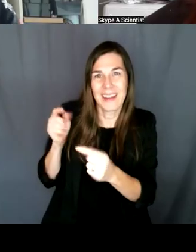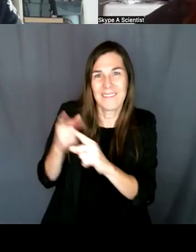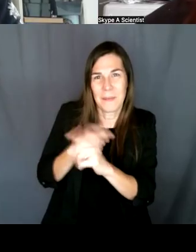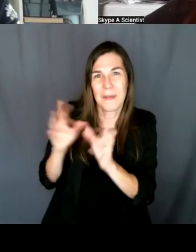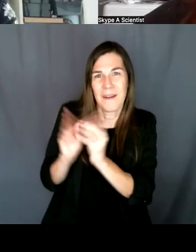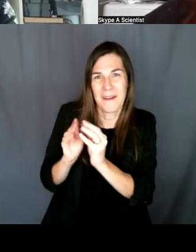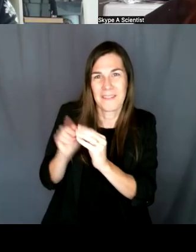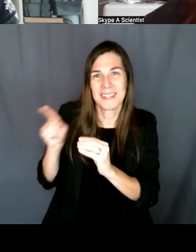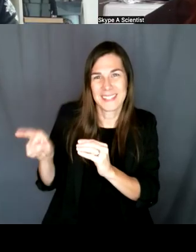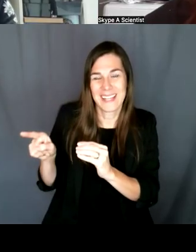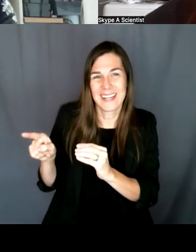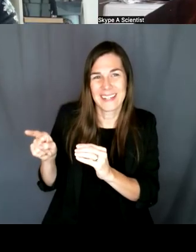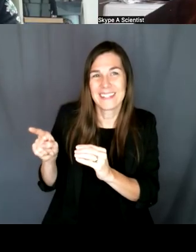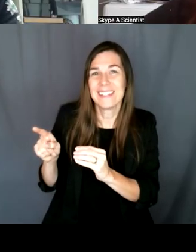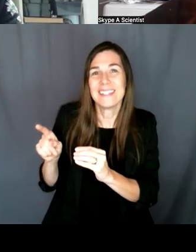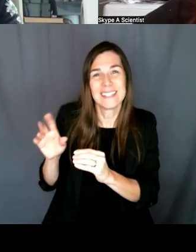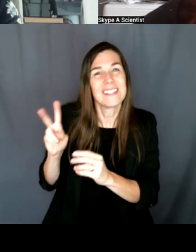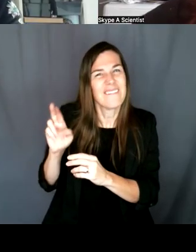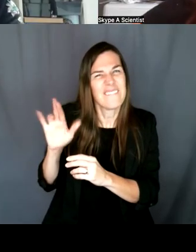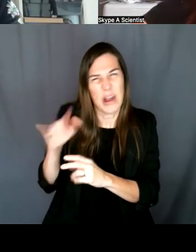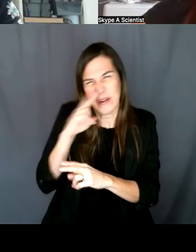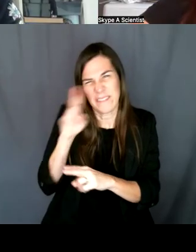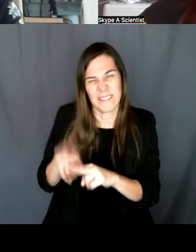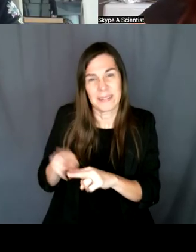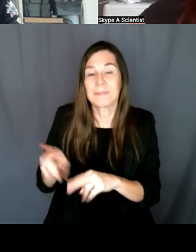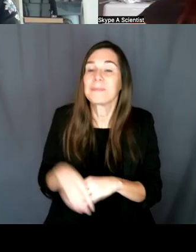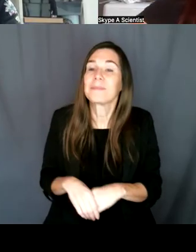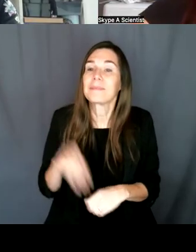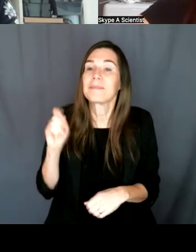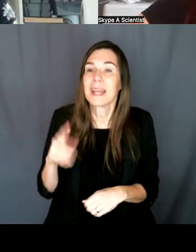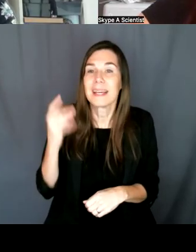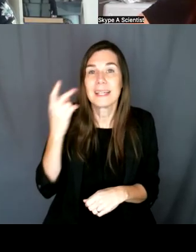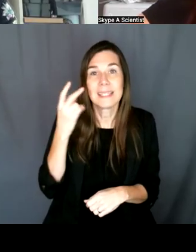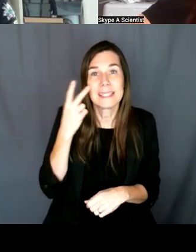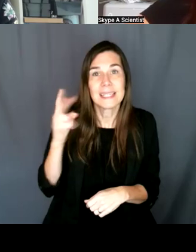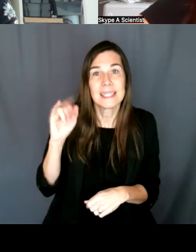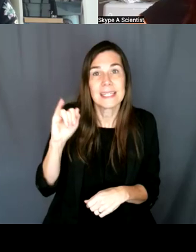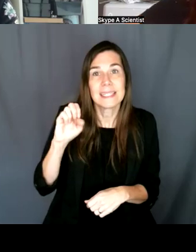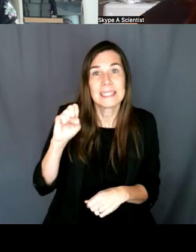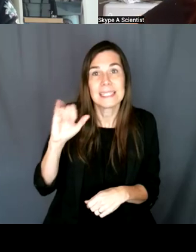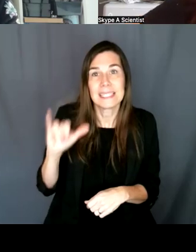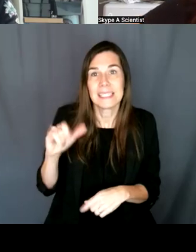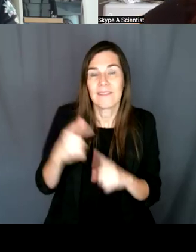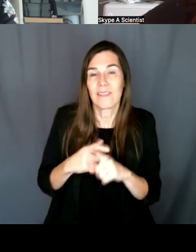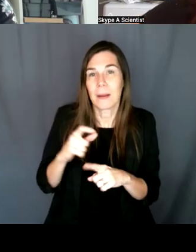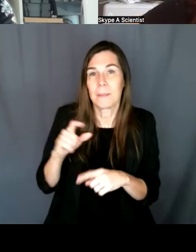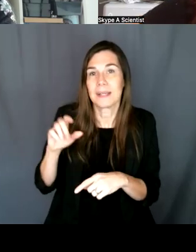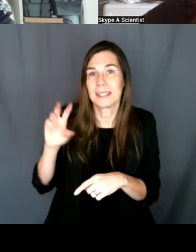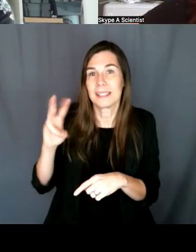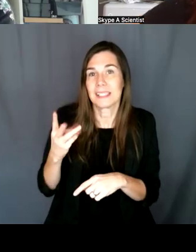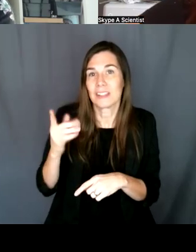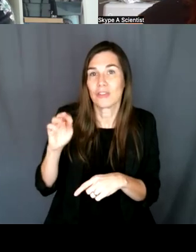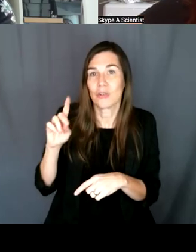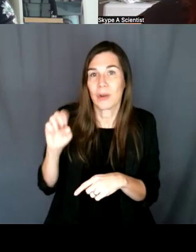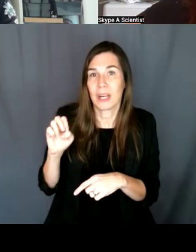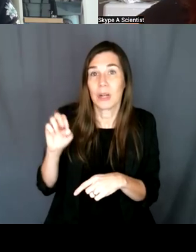so fun. Okinawa. Yeah, it was very fun. All right, we got a question from Izzy from Mr. Alfred's sixth grade in Jamestown, Rhode